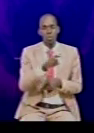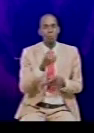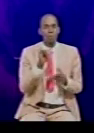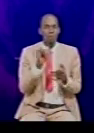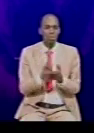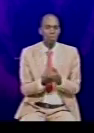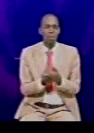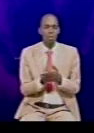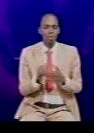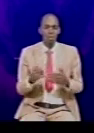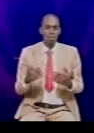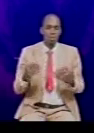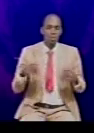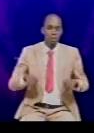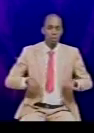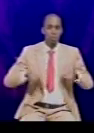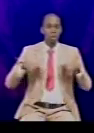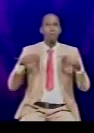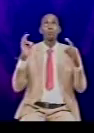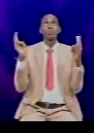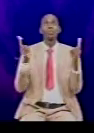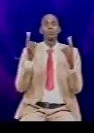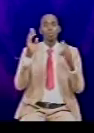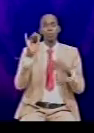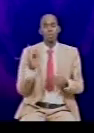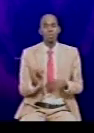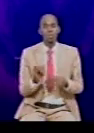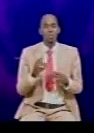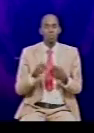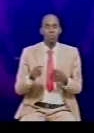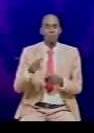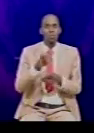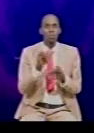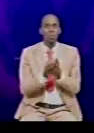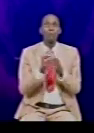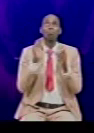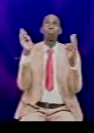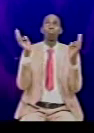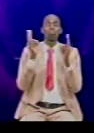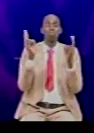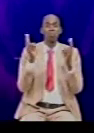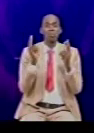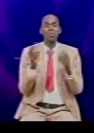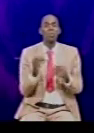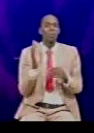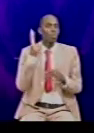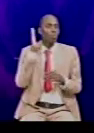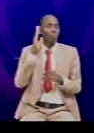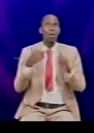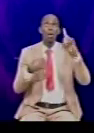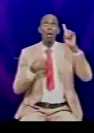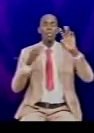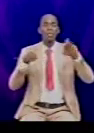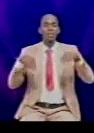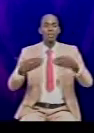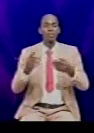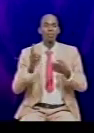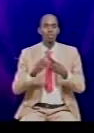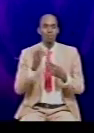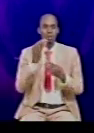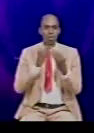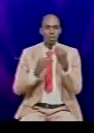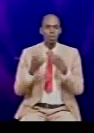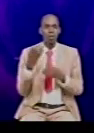live victoriously, to him that triumph, will I give to eat of the hidden manna,